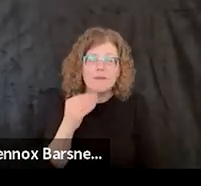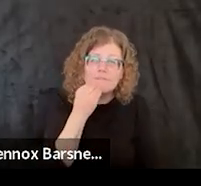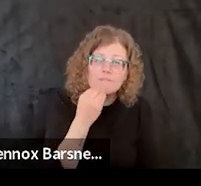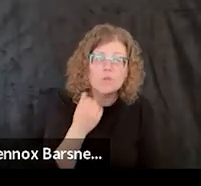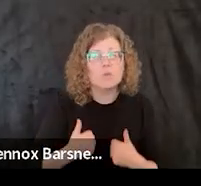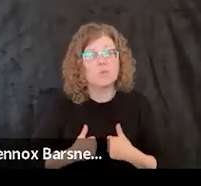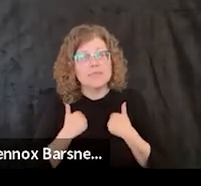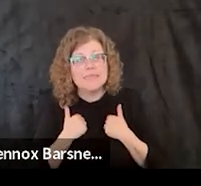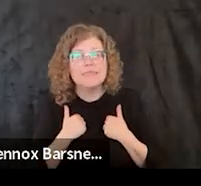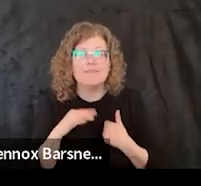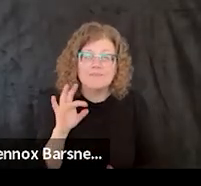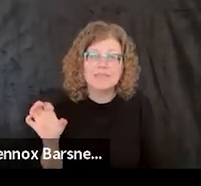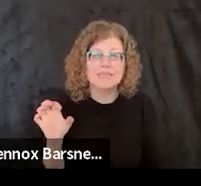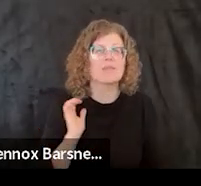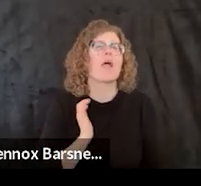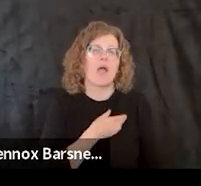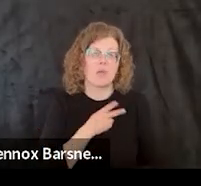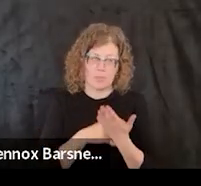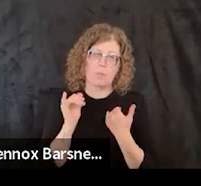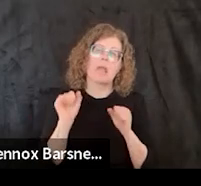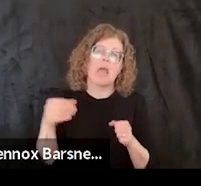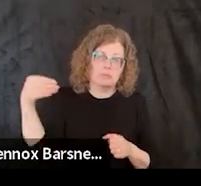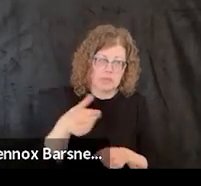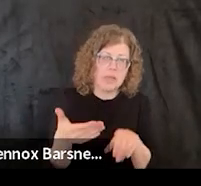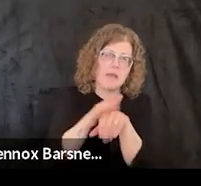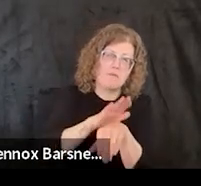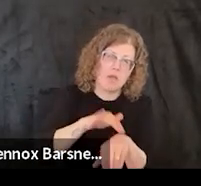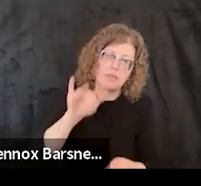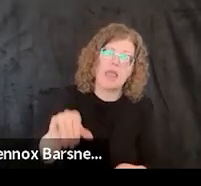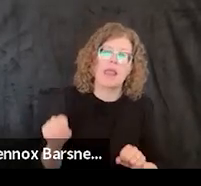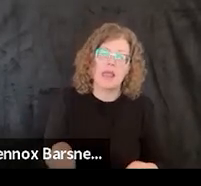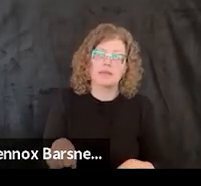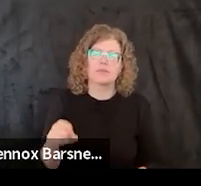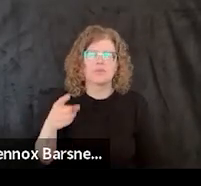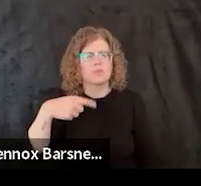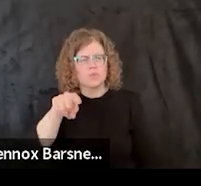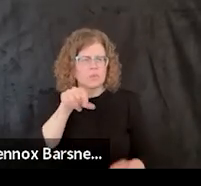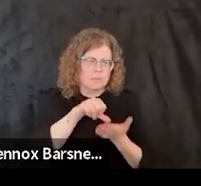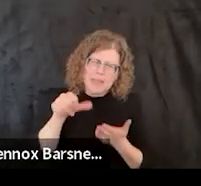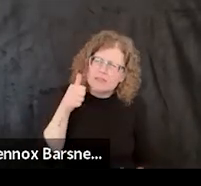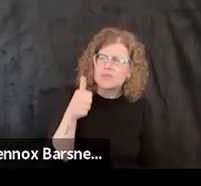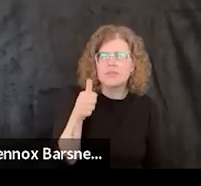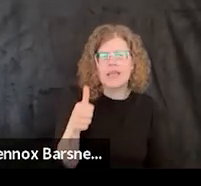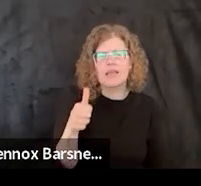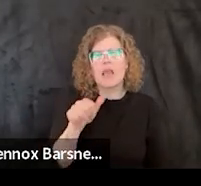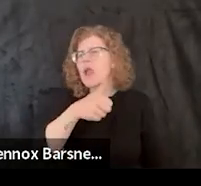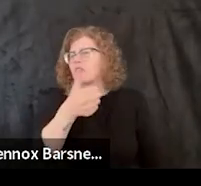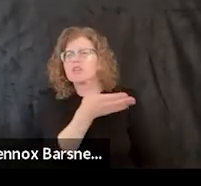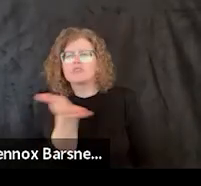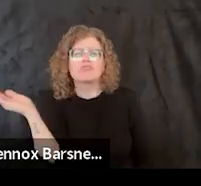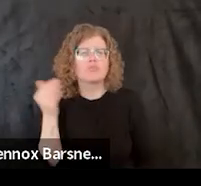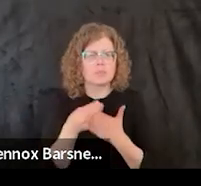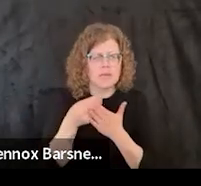program. When it comes to paying yourself and or others through a grant, however, the way you frame